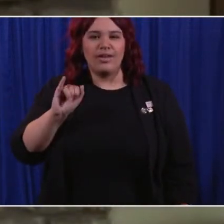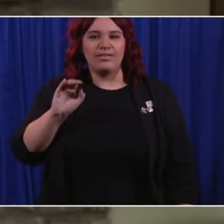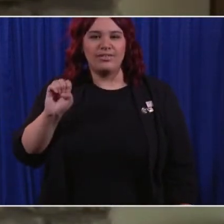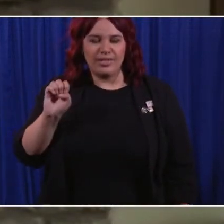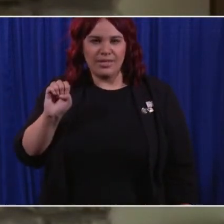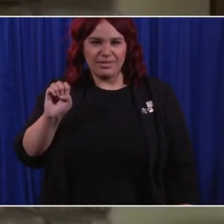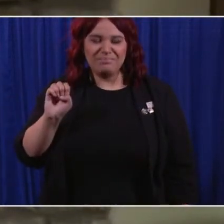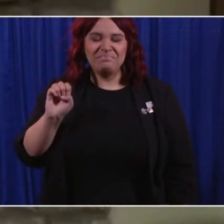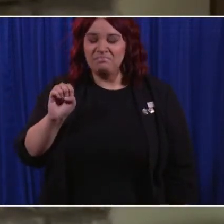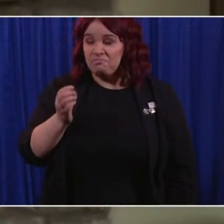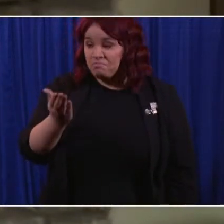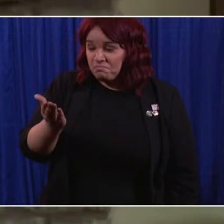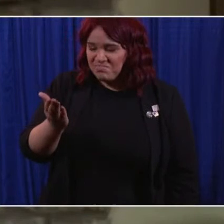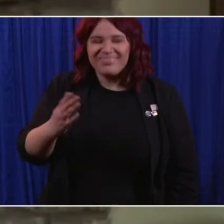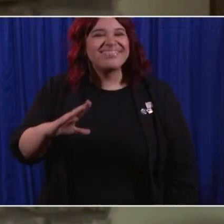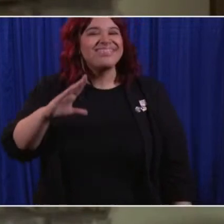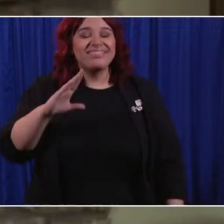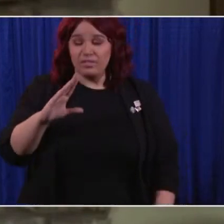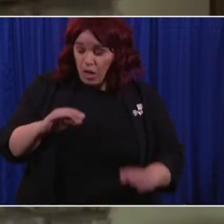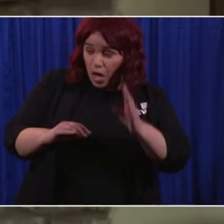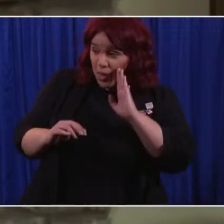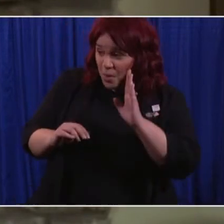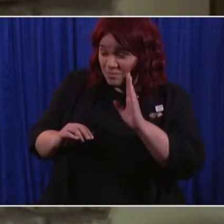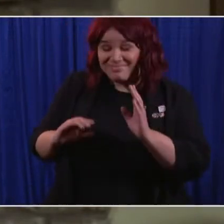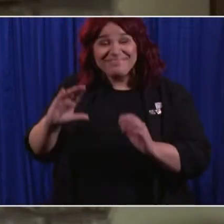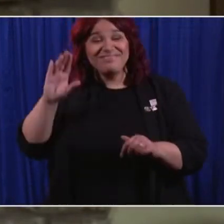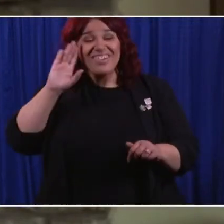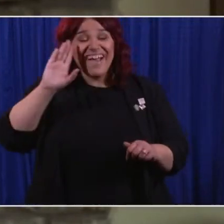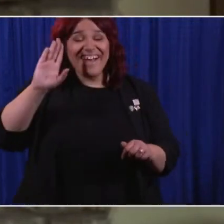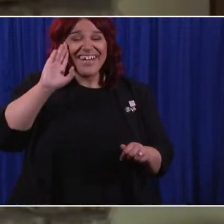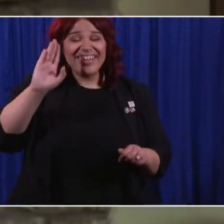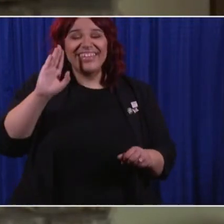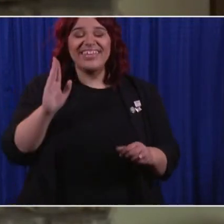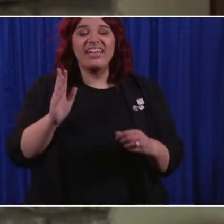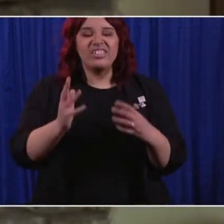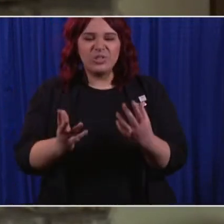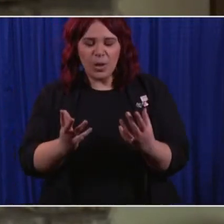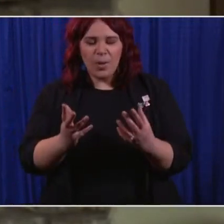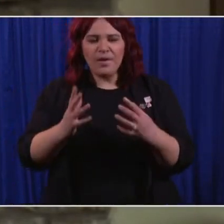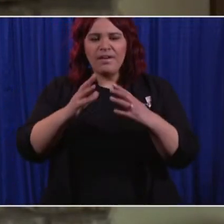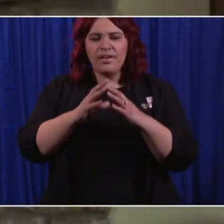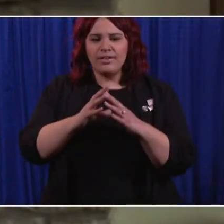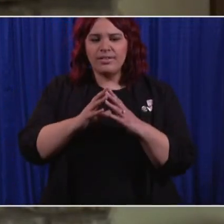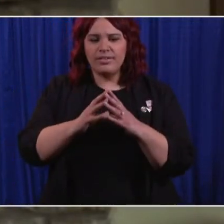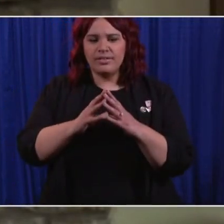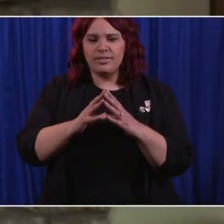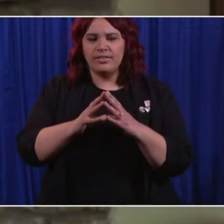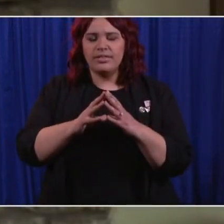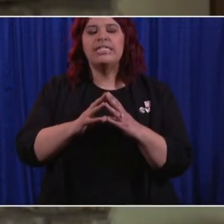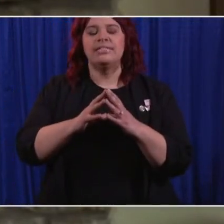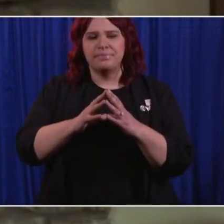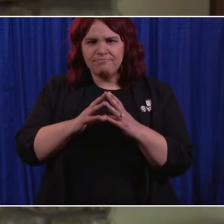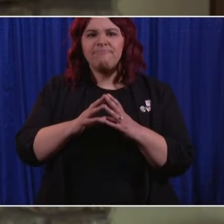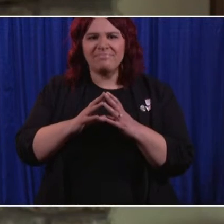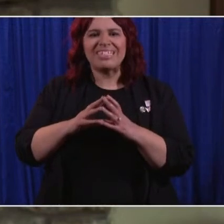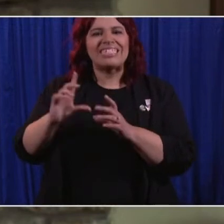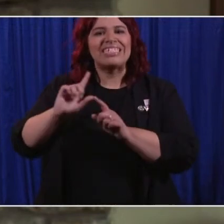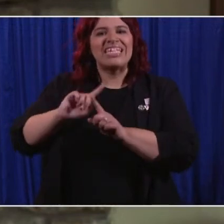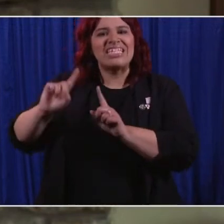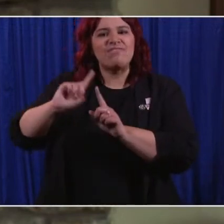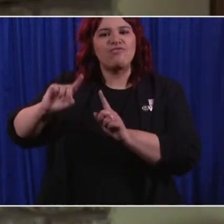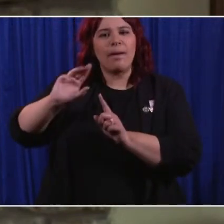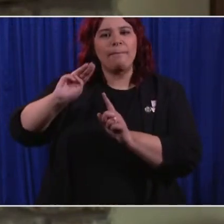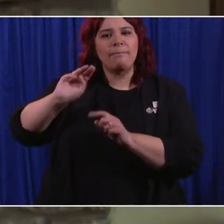Hey, Jesse. Hello, Governor. My question is, when we were looking at heat maps, you looked at a lot of